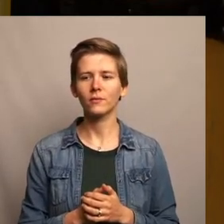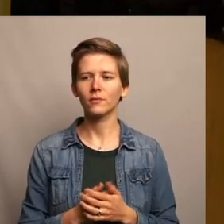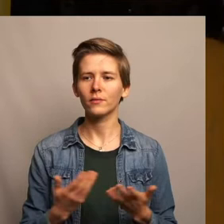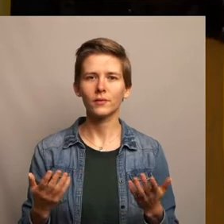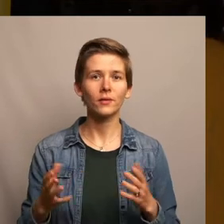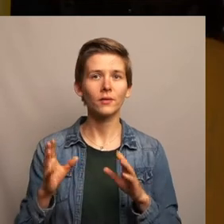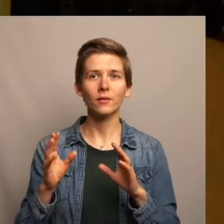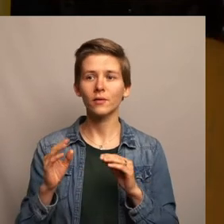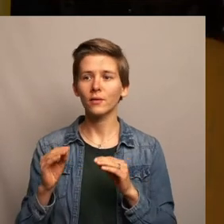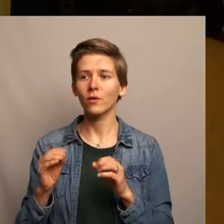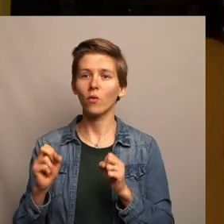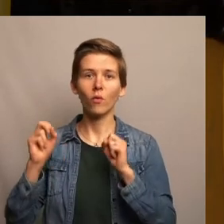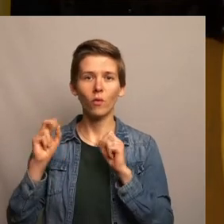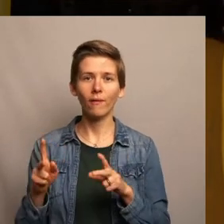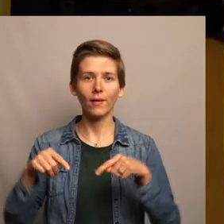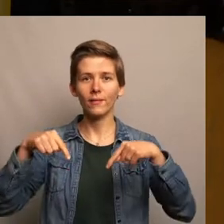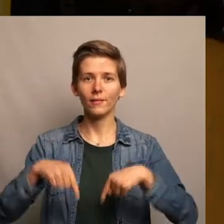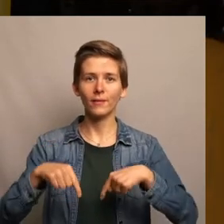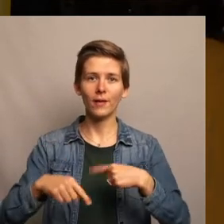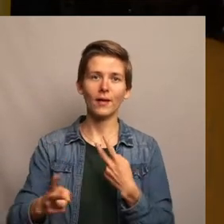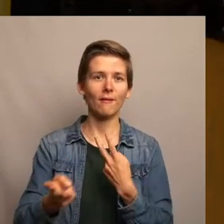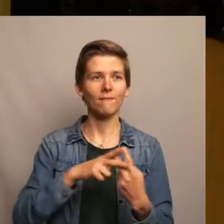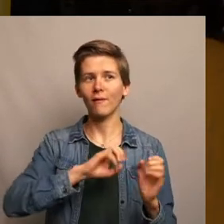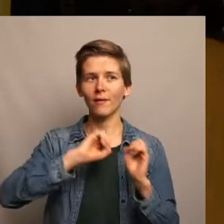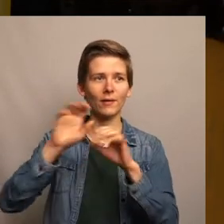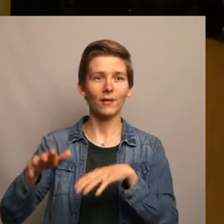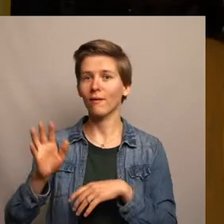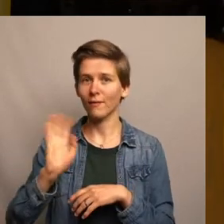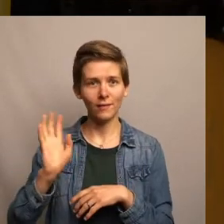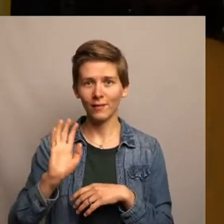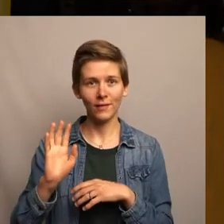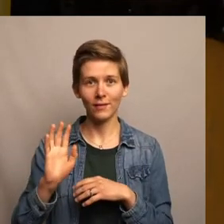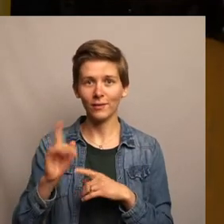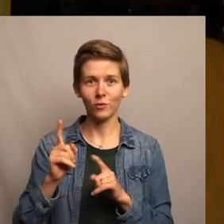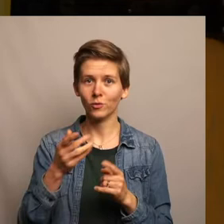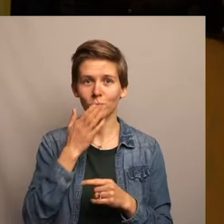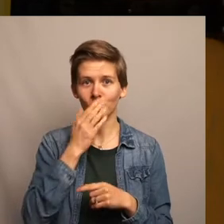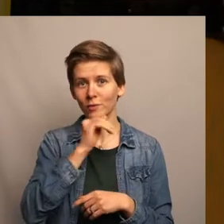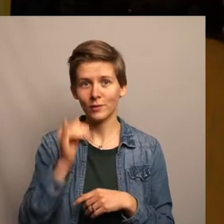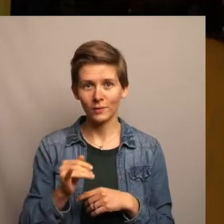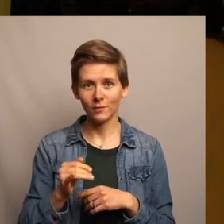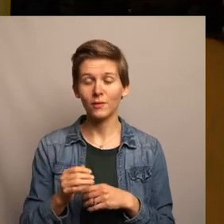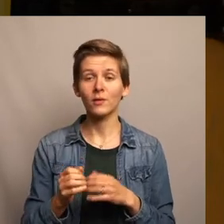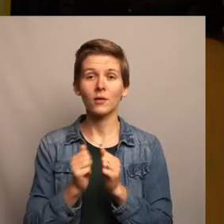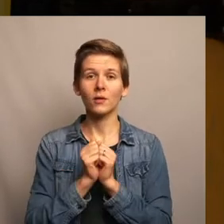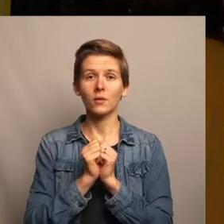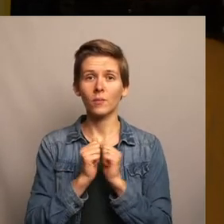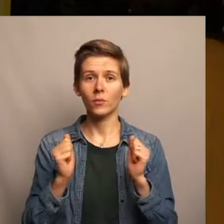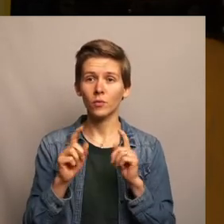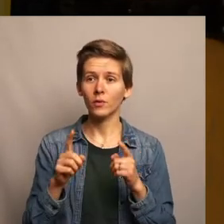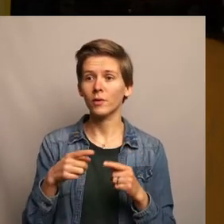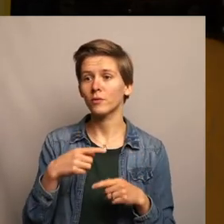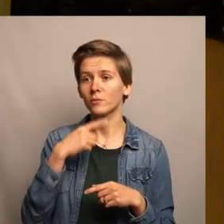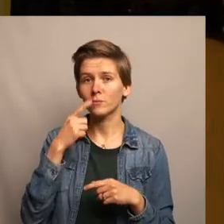prison, yes, here you are, no one will put you in prison, okay? But if you talk about rights